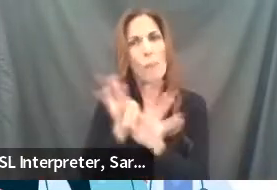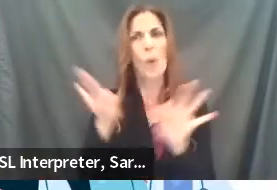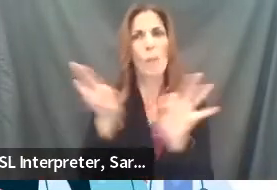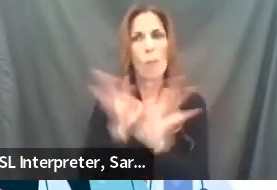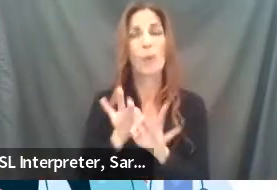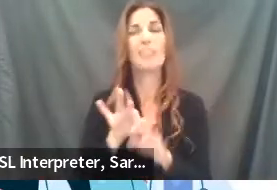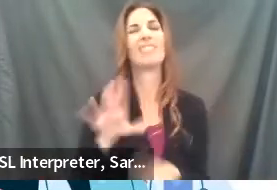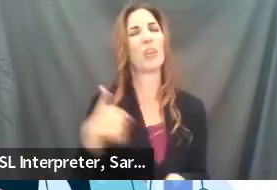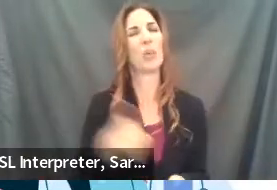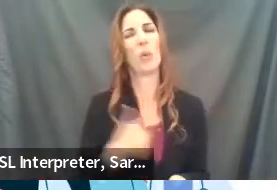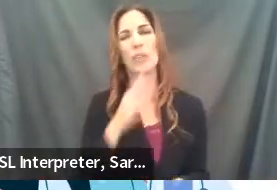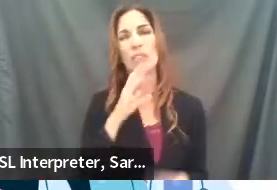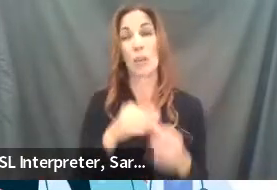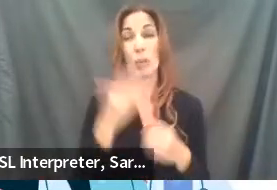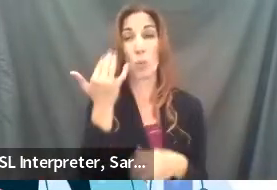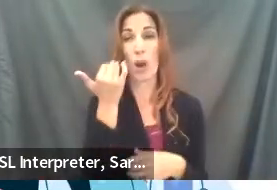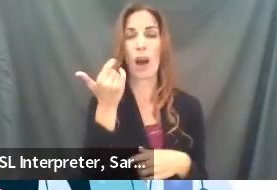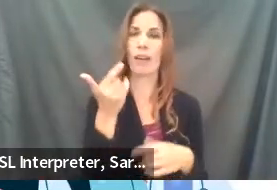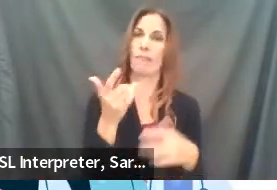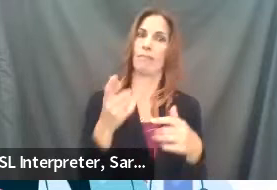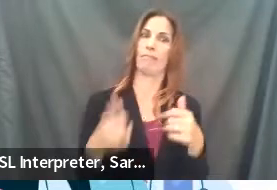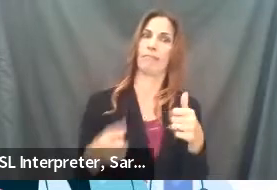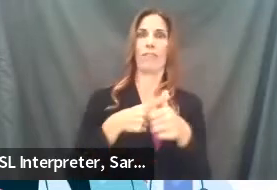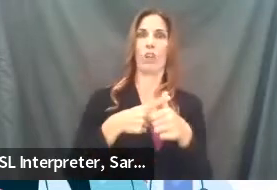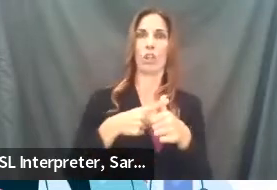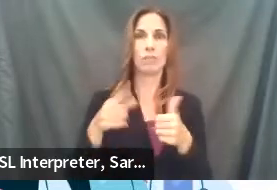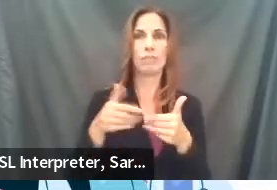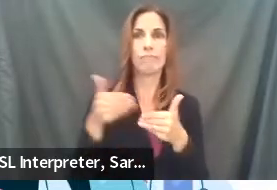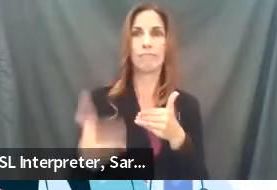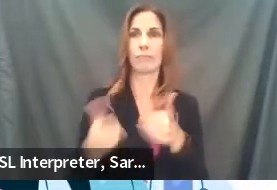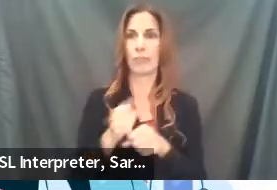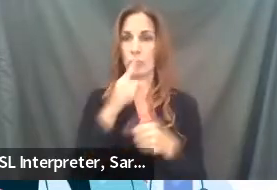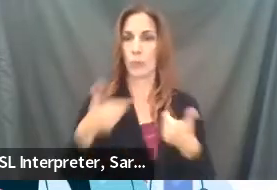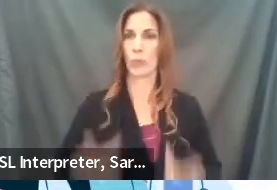provider is the first step to making sure you're healthy.